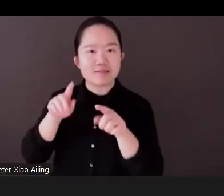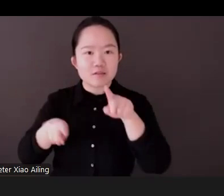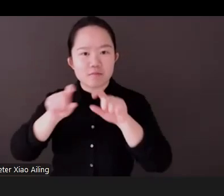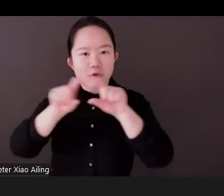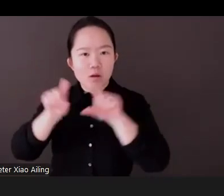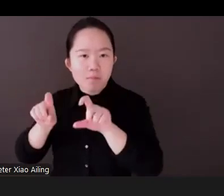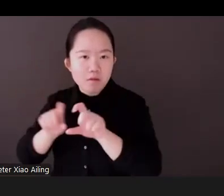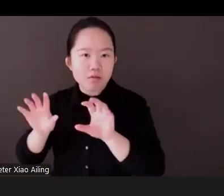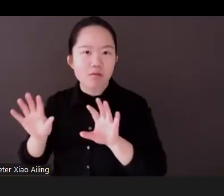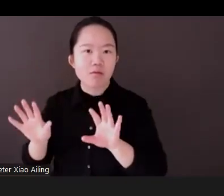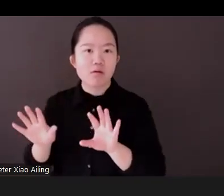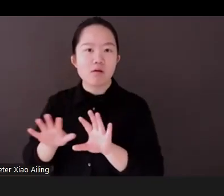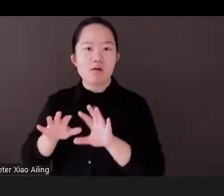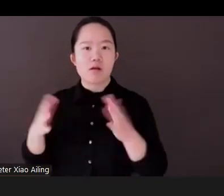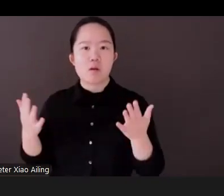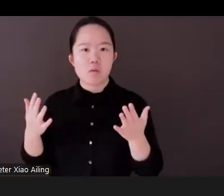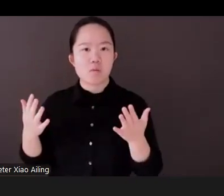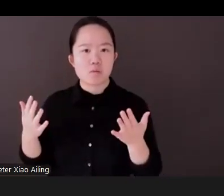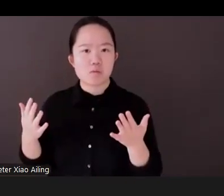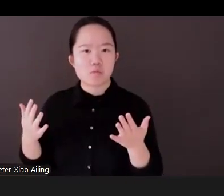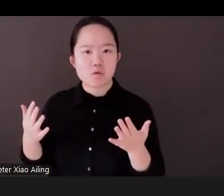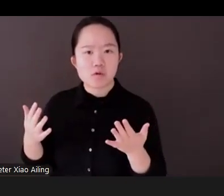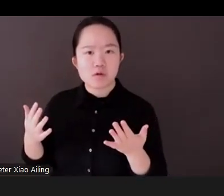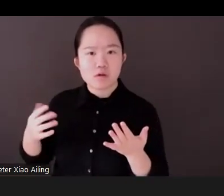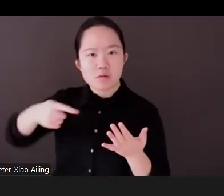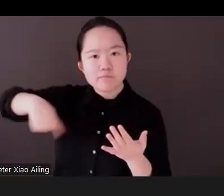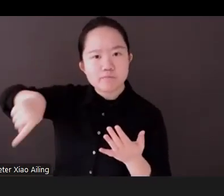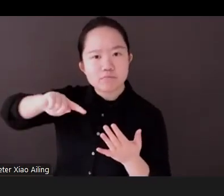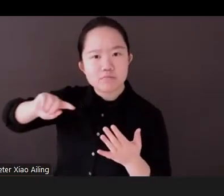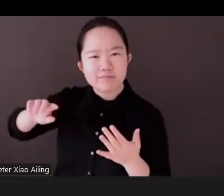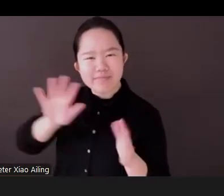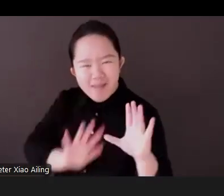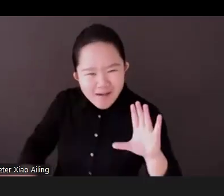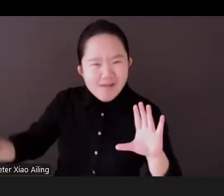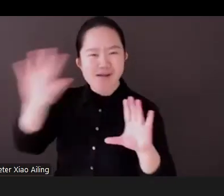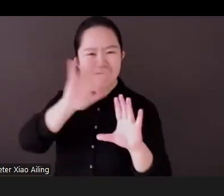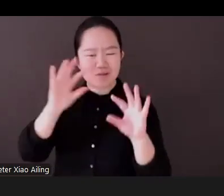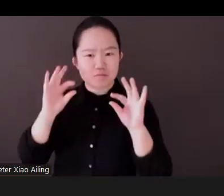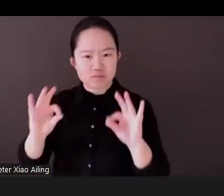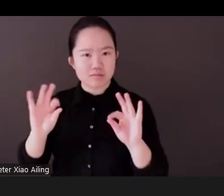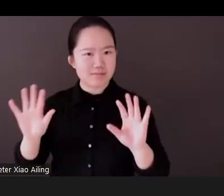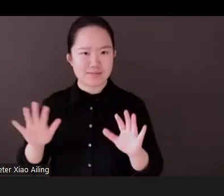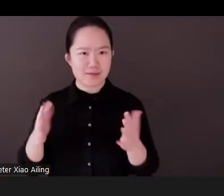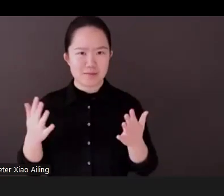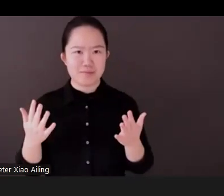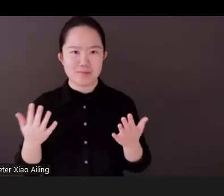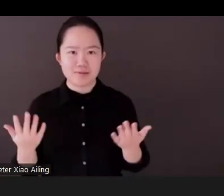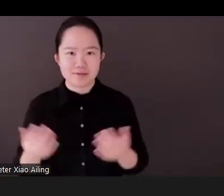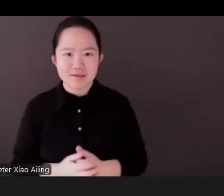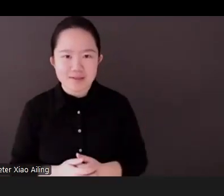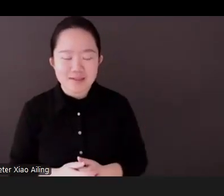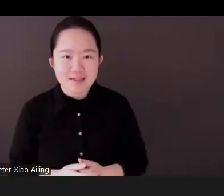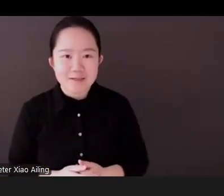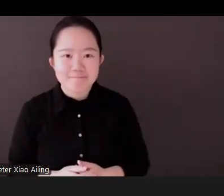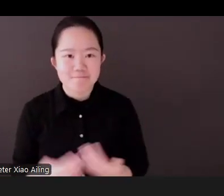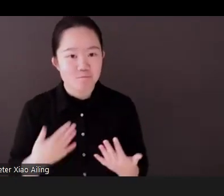You will go to jail in all countries. Yeah. Who wants to talk for all of the EU, or kind of how this works? Yes, please. I